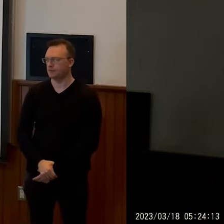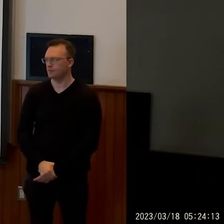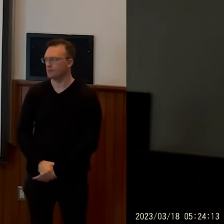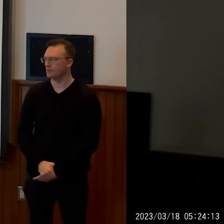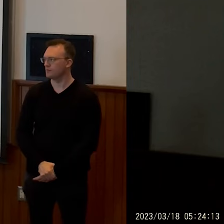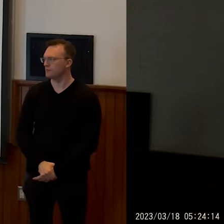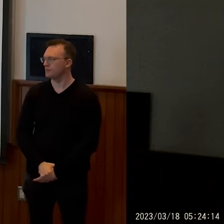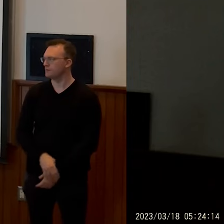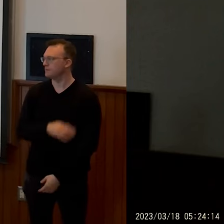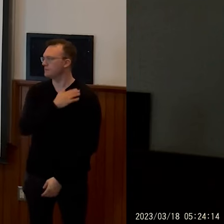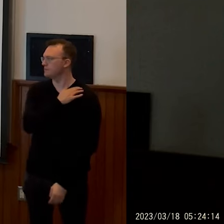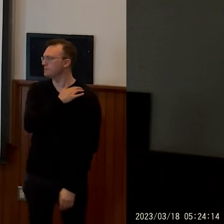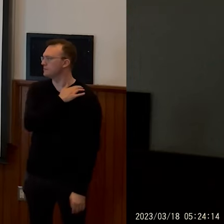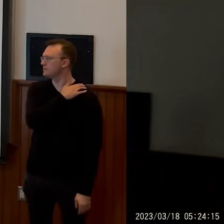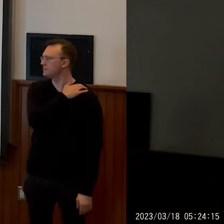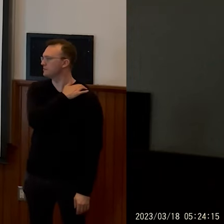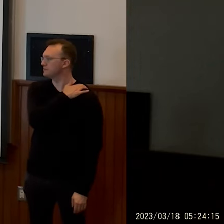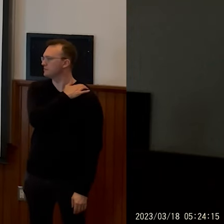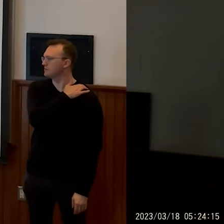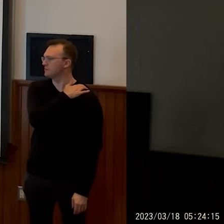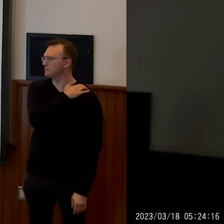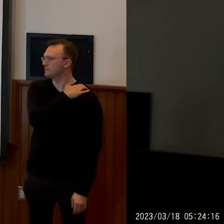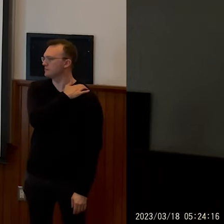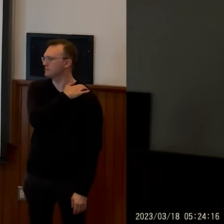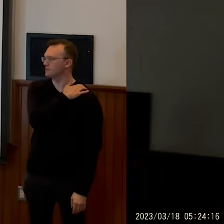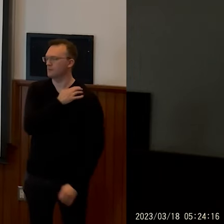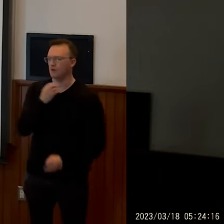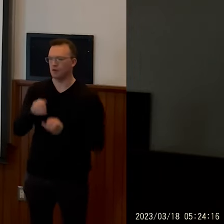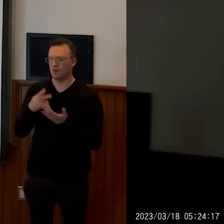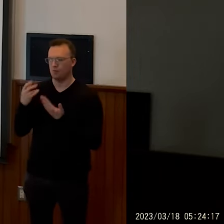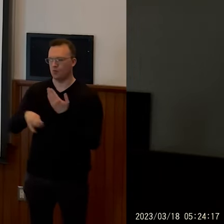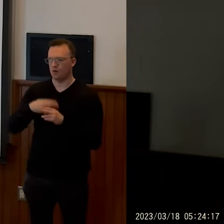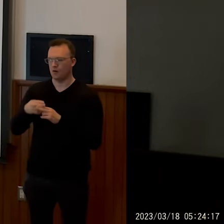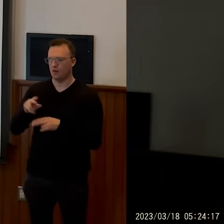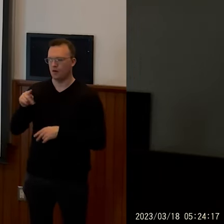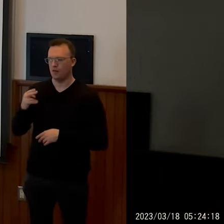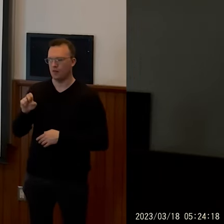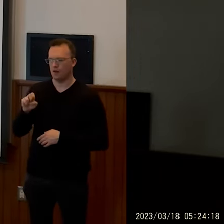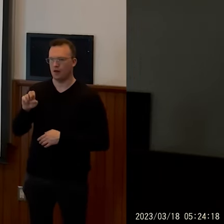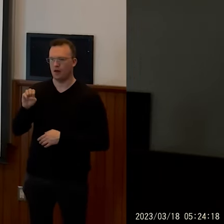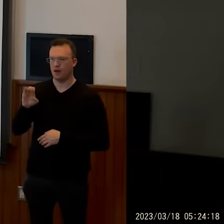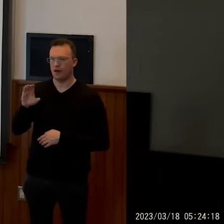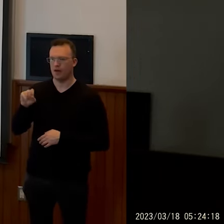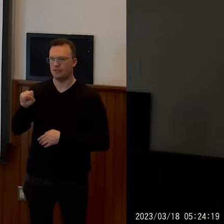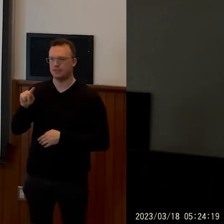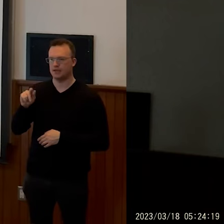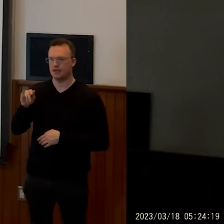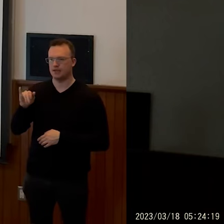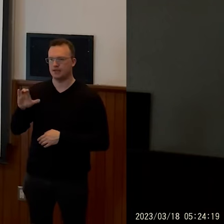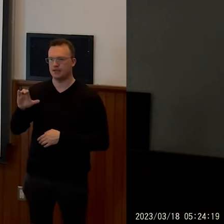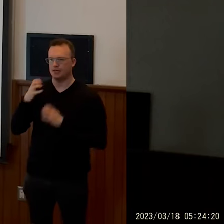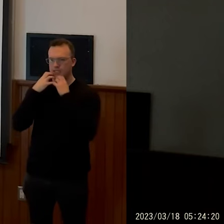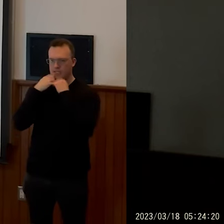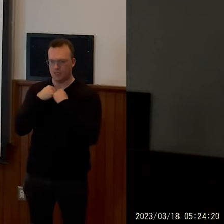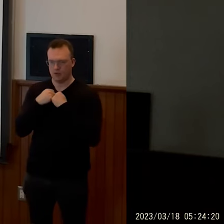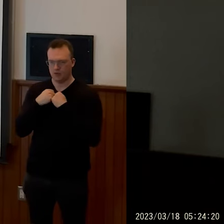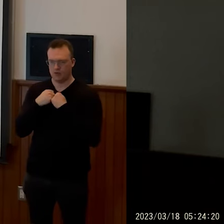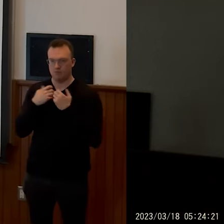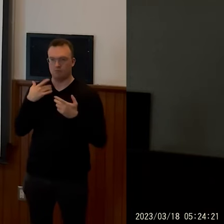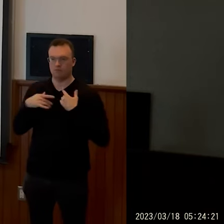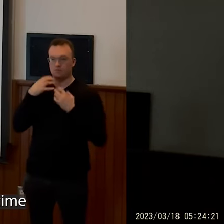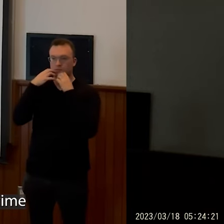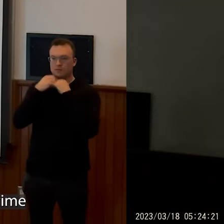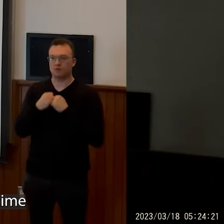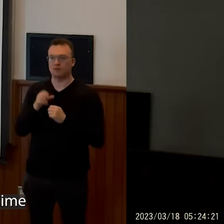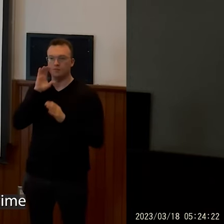And my last project is called The Ecstatic Sacred. And the images, I will call images